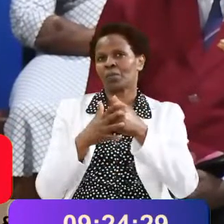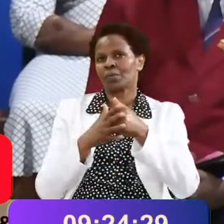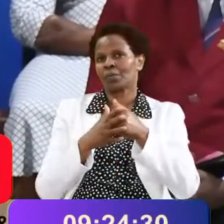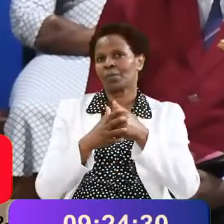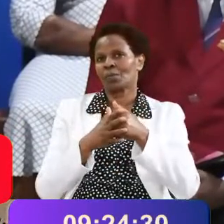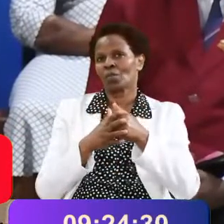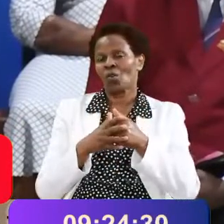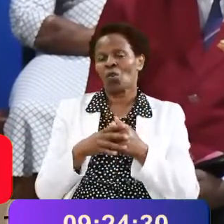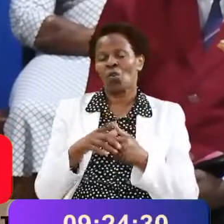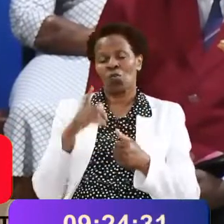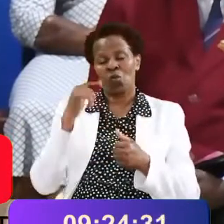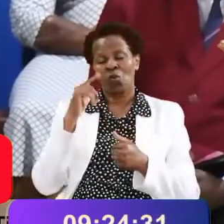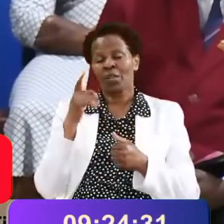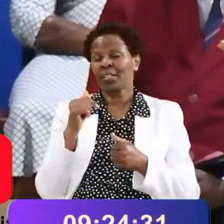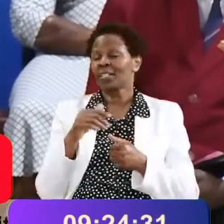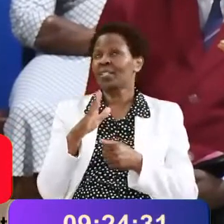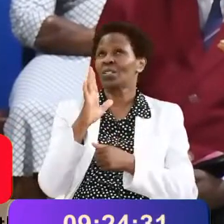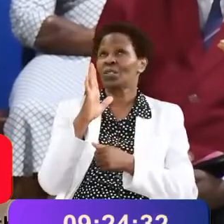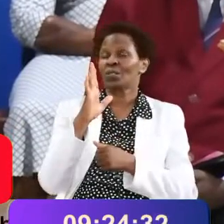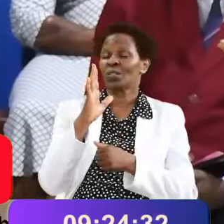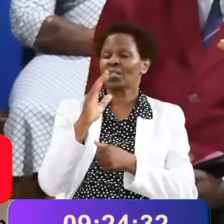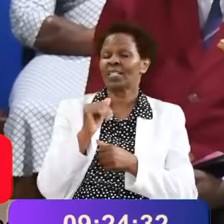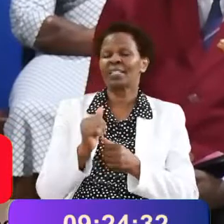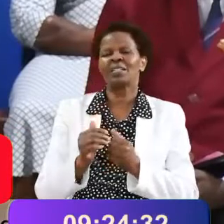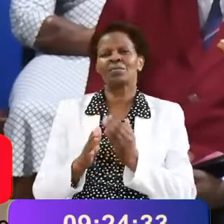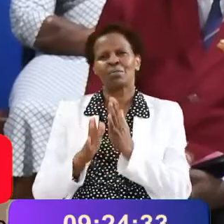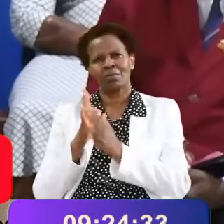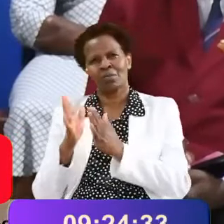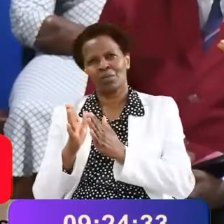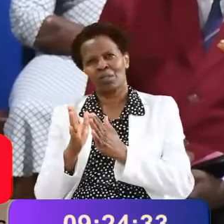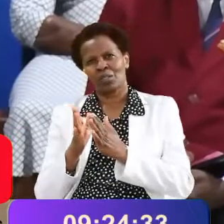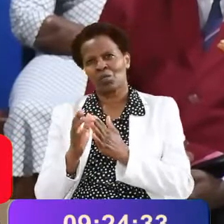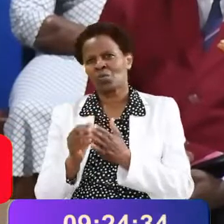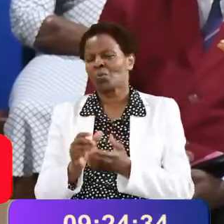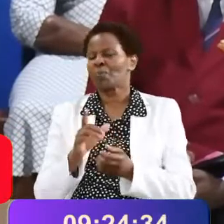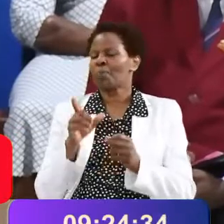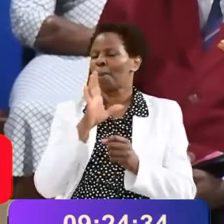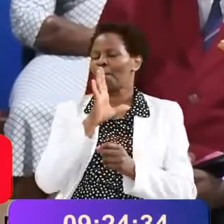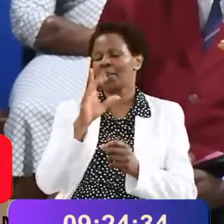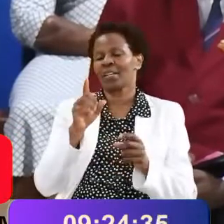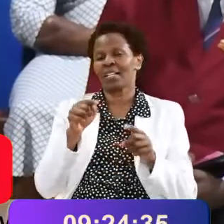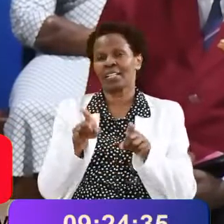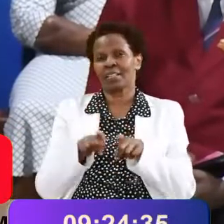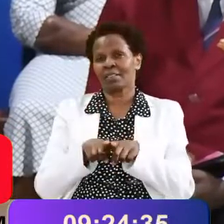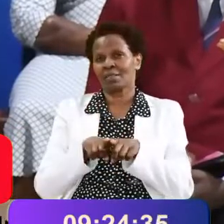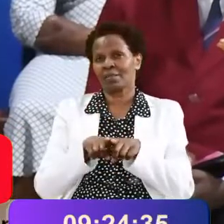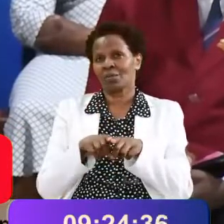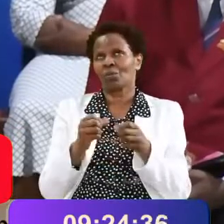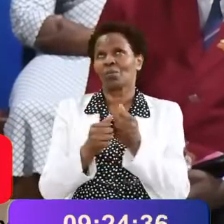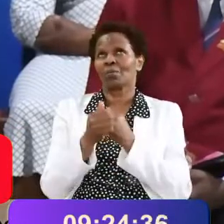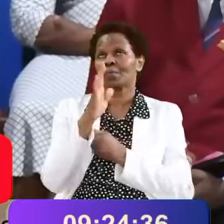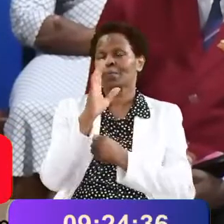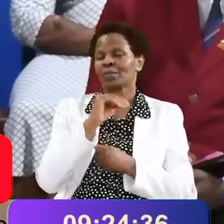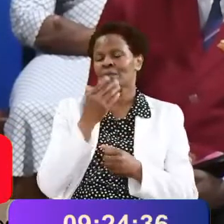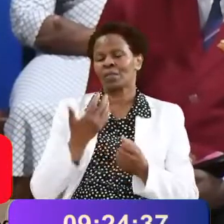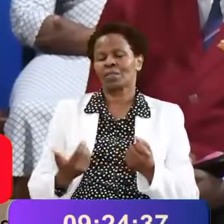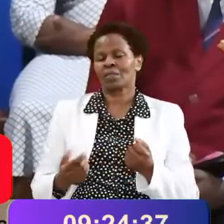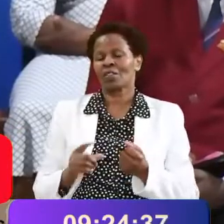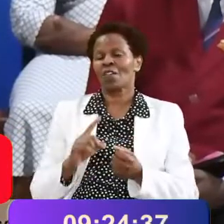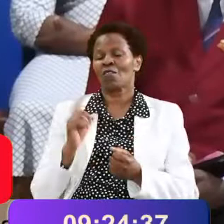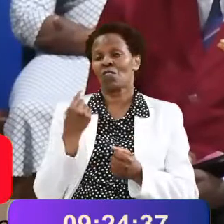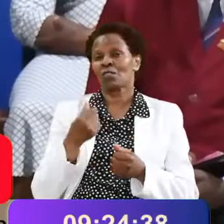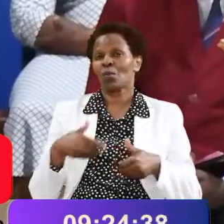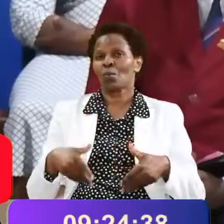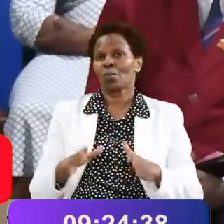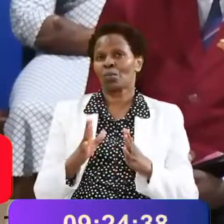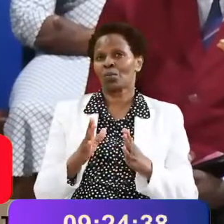those God foreknew, he also predestined to be conformed to the image of his Son, that he might be the firstborn among